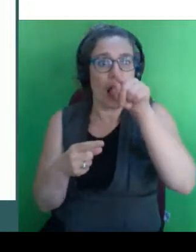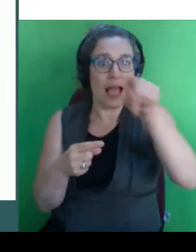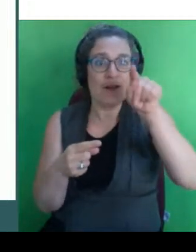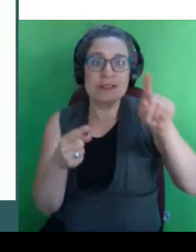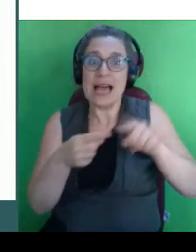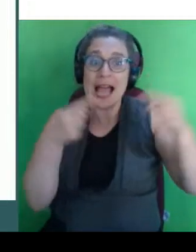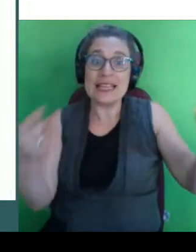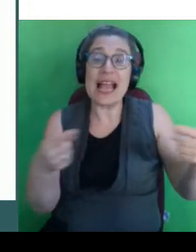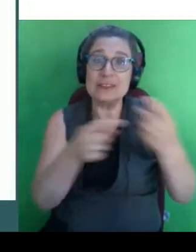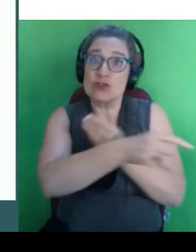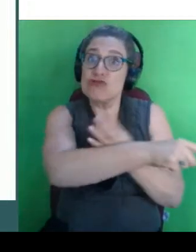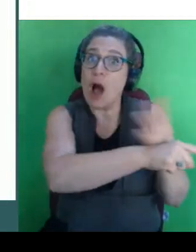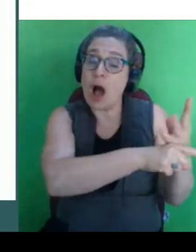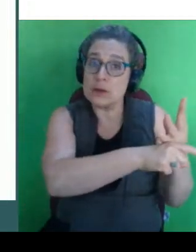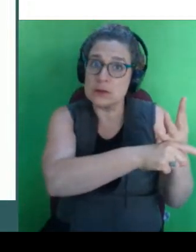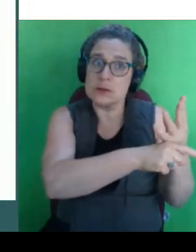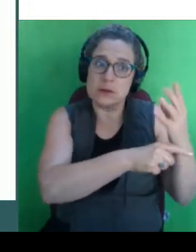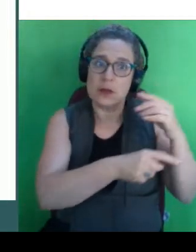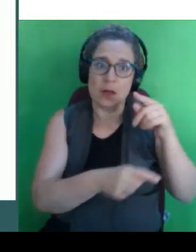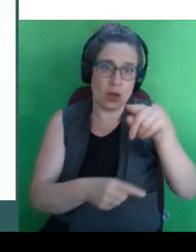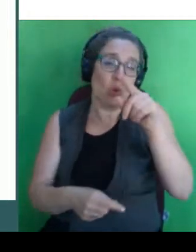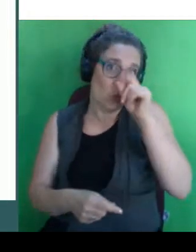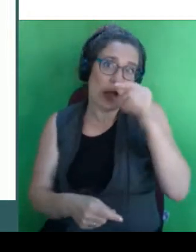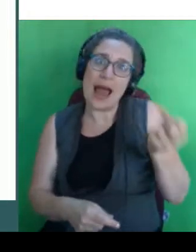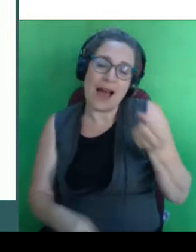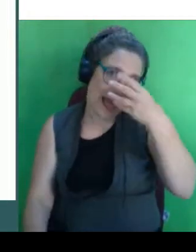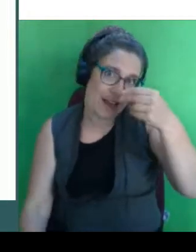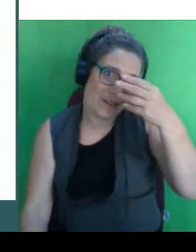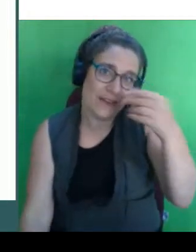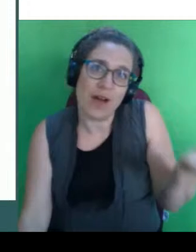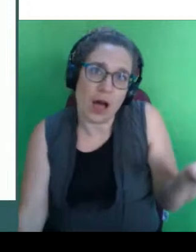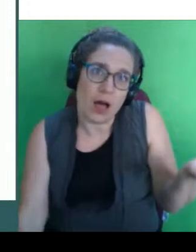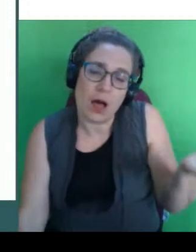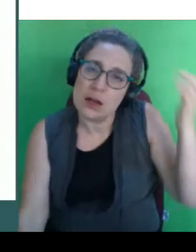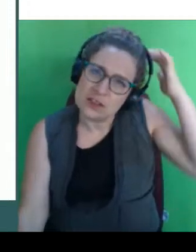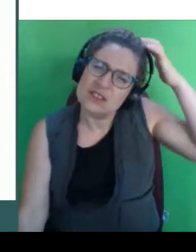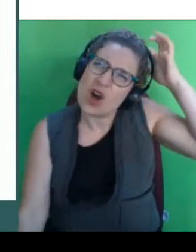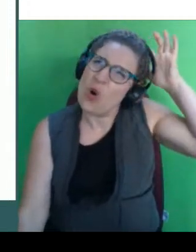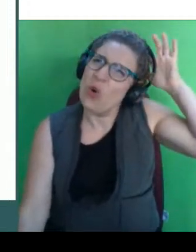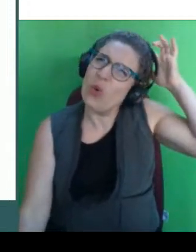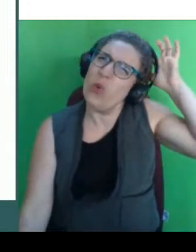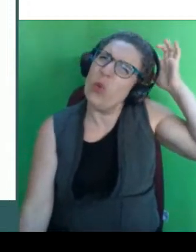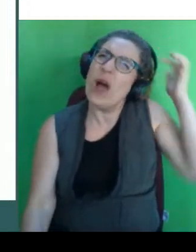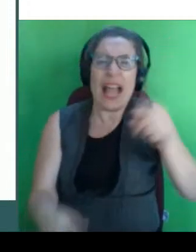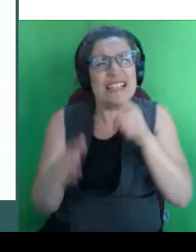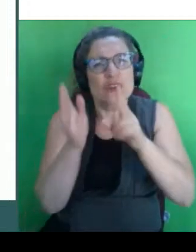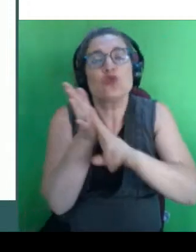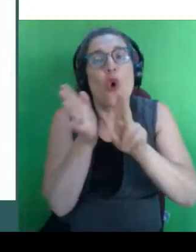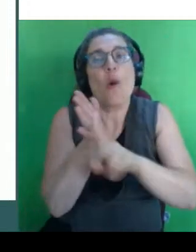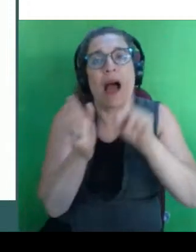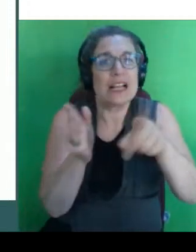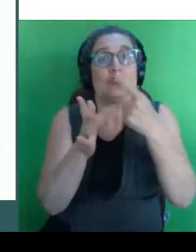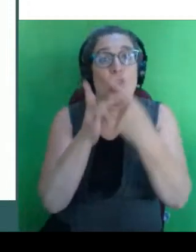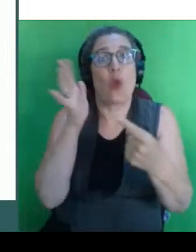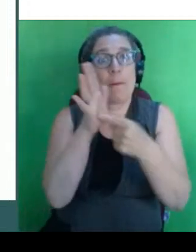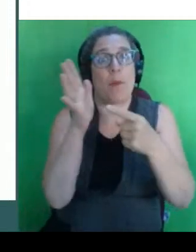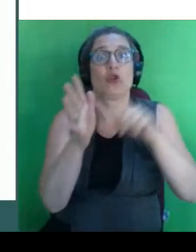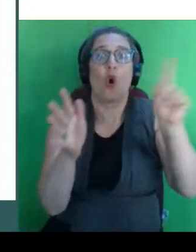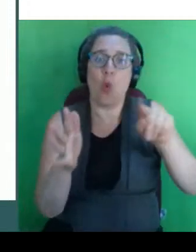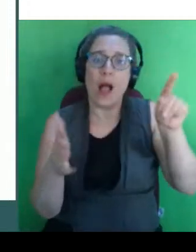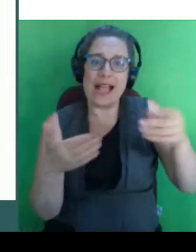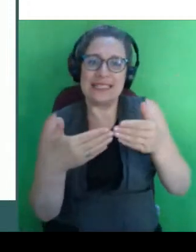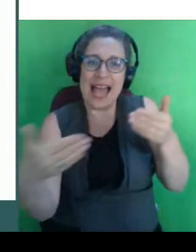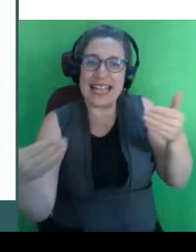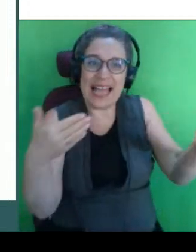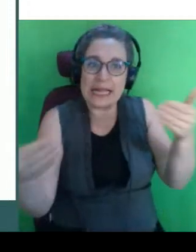you can have hay fever. So normal amounts, it doesn't matter. It's what it's against, and it's the specific IgEs